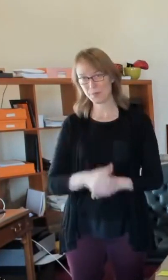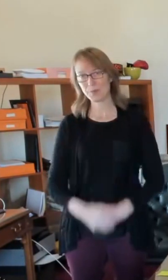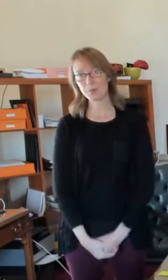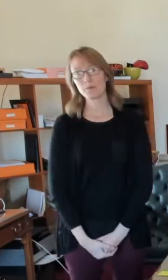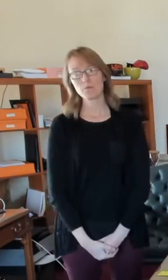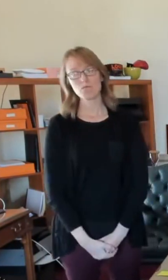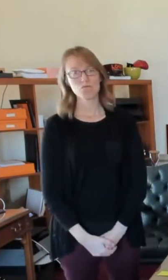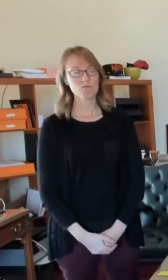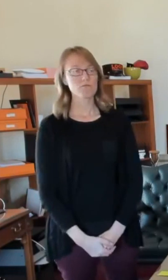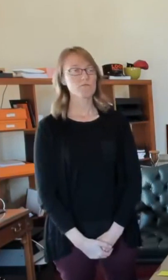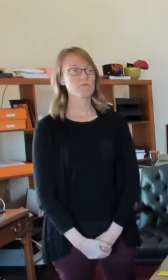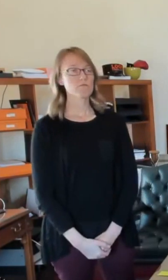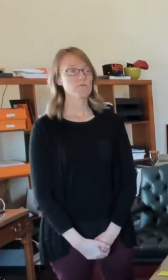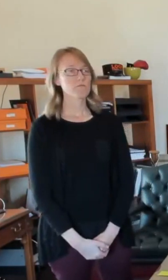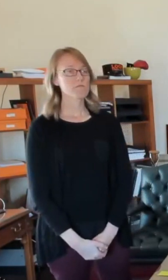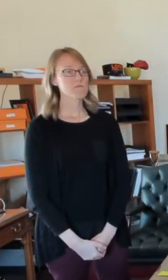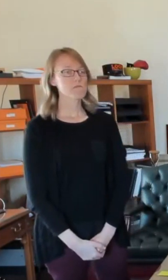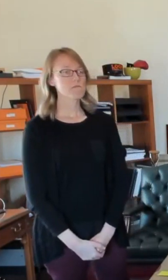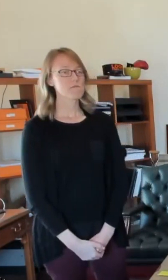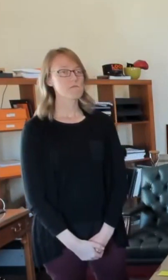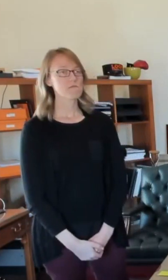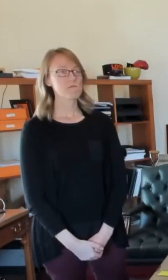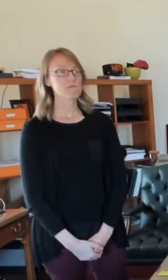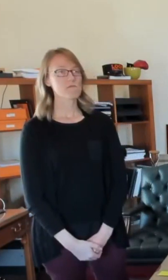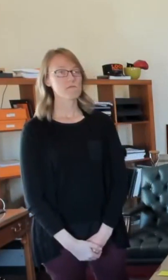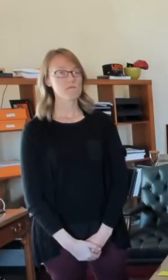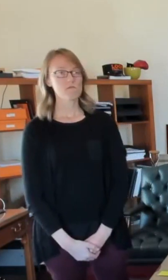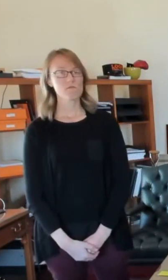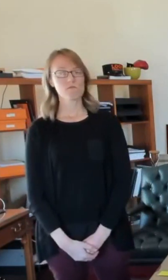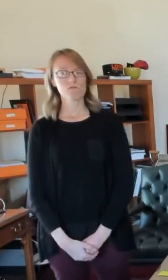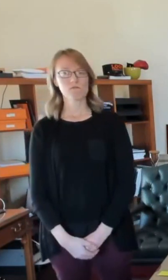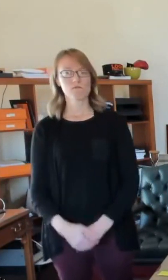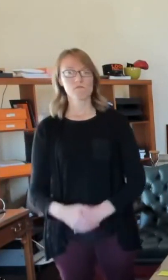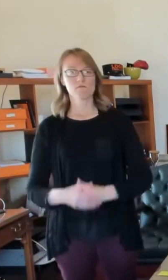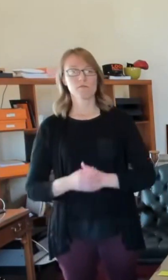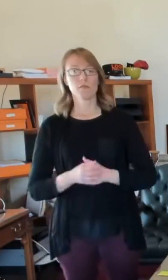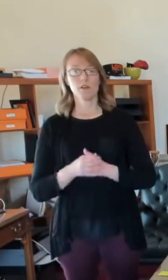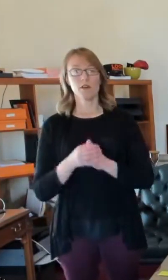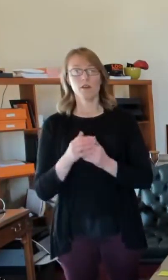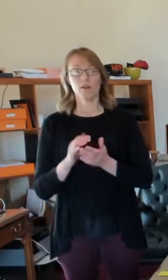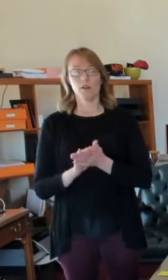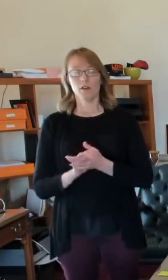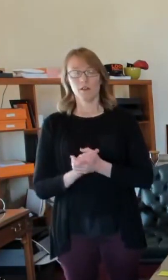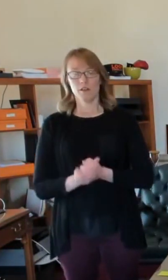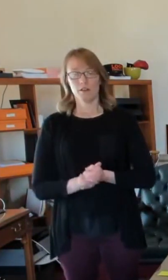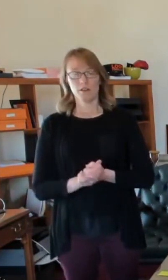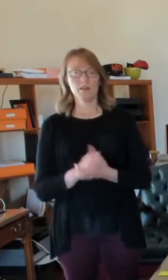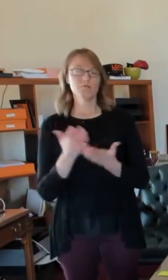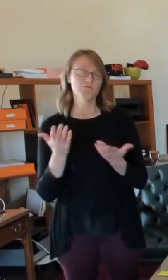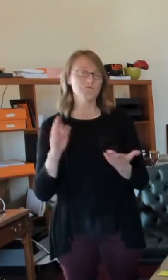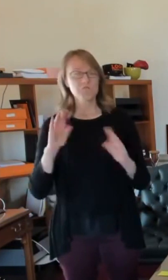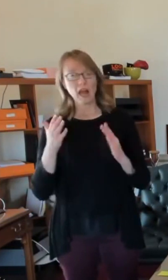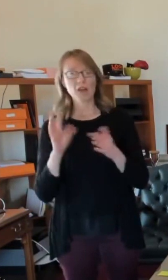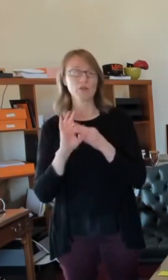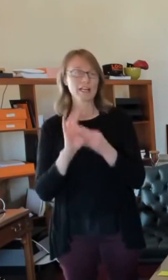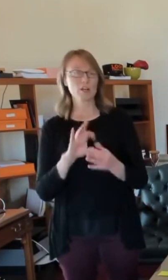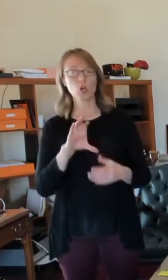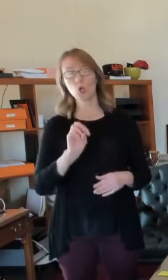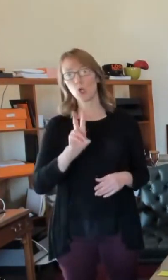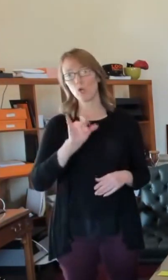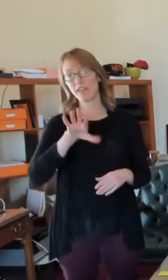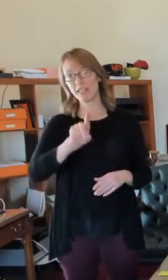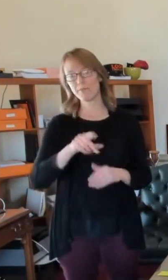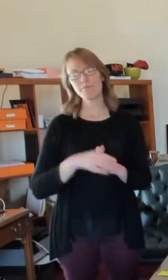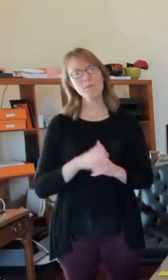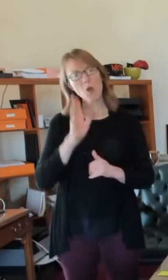that you can get signed up. And then we had a couple of folks ask, this is COVID sort of related, is the city going to be taking another